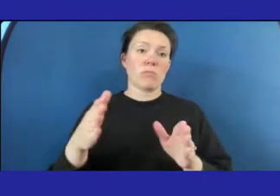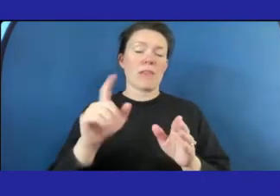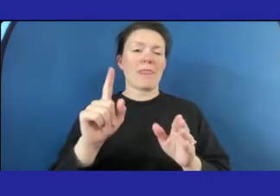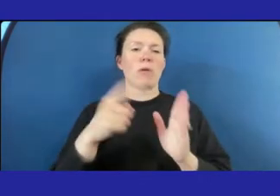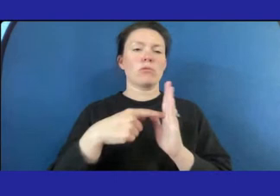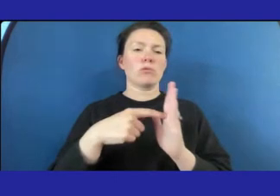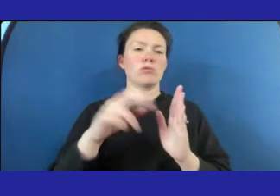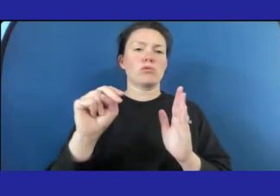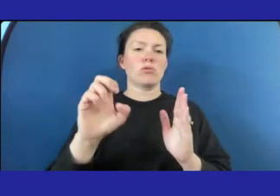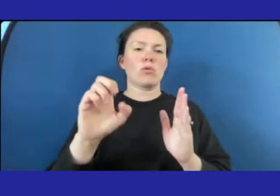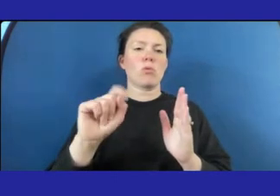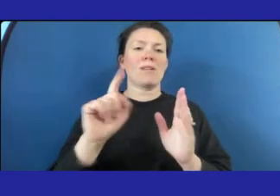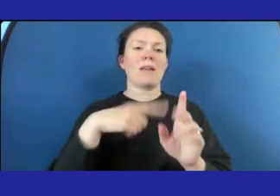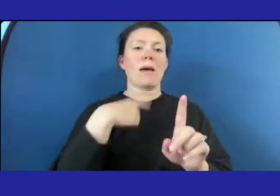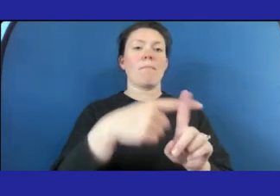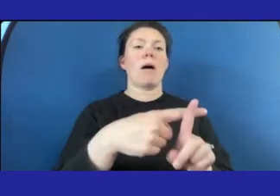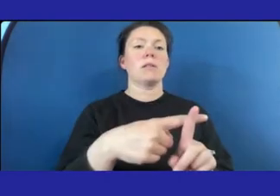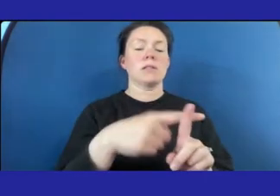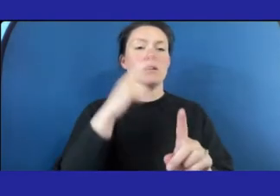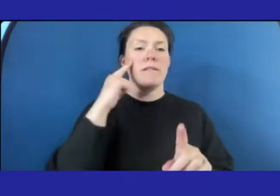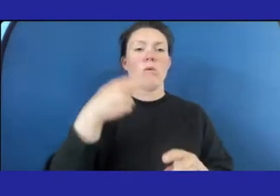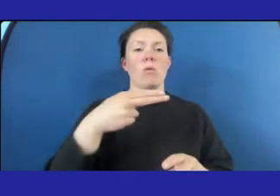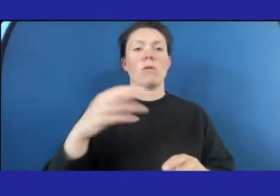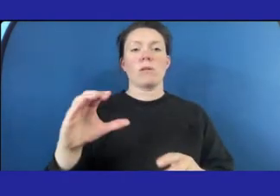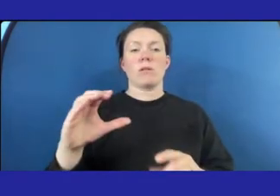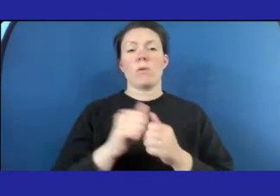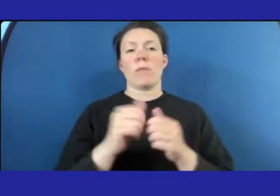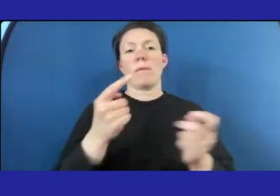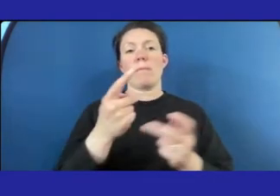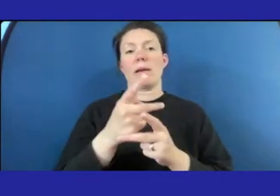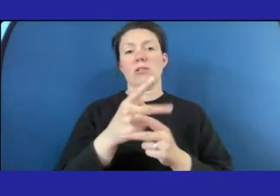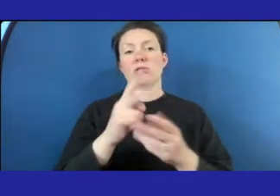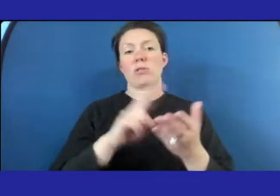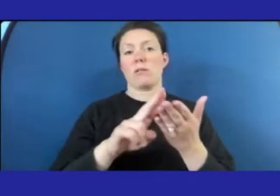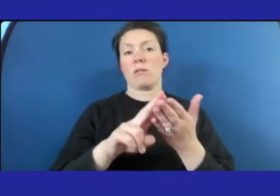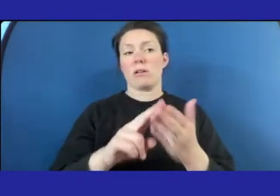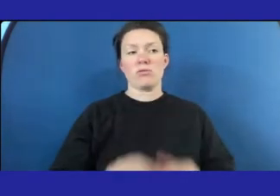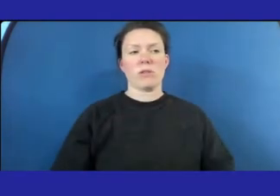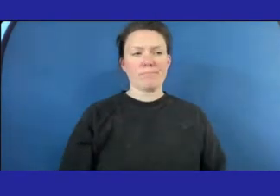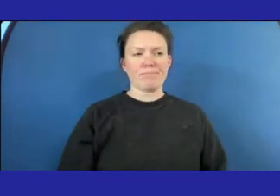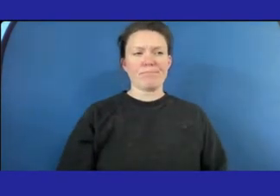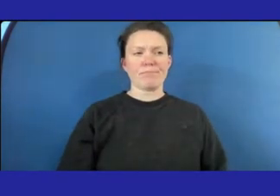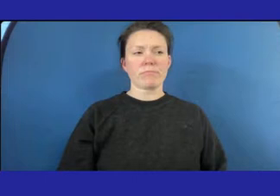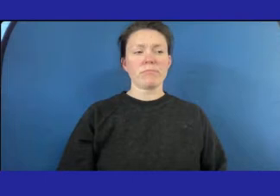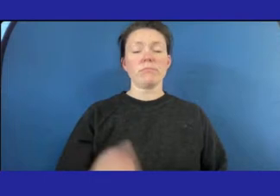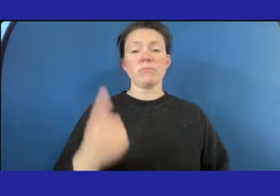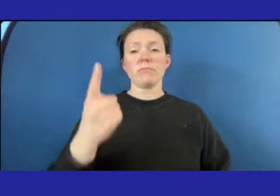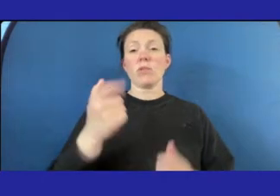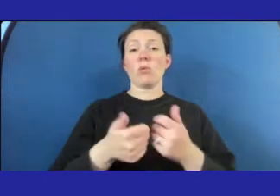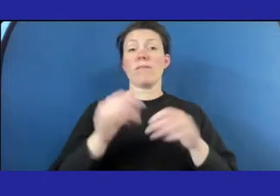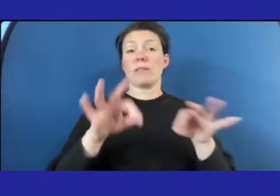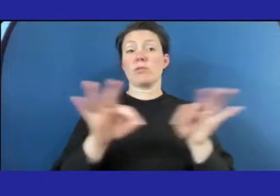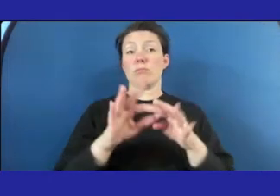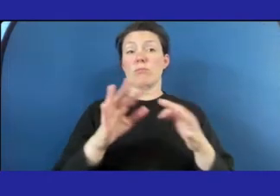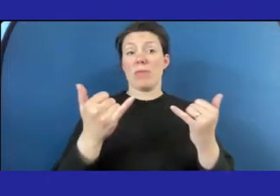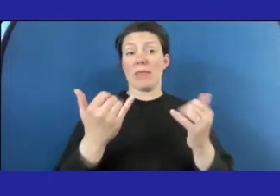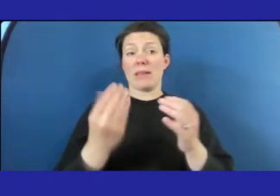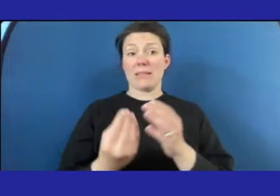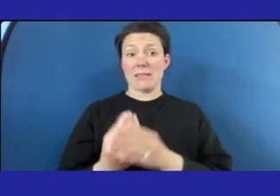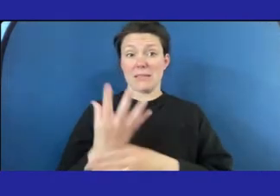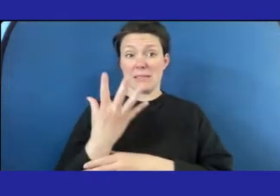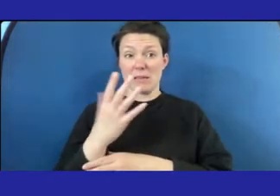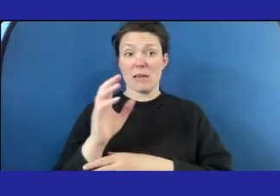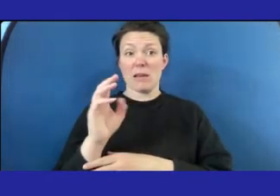revenue for health and hospitals in our managed care contracts. One of the biggest things this spring is the